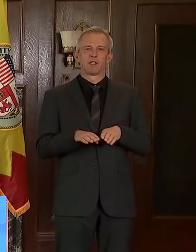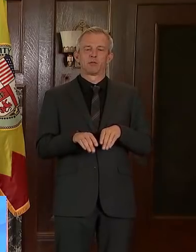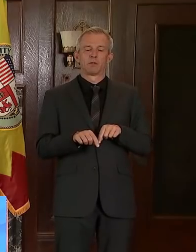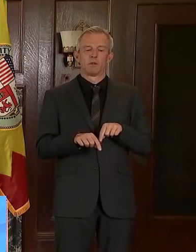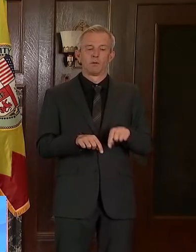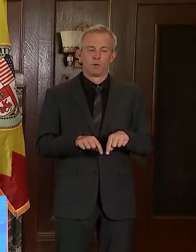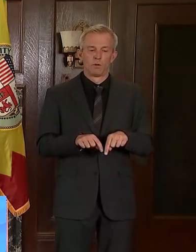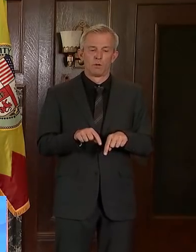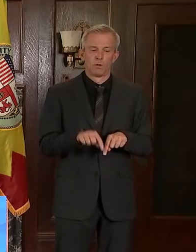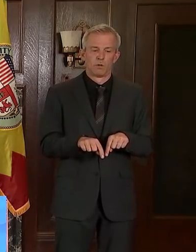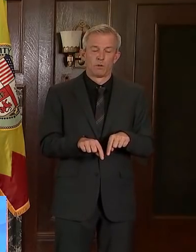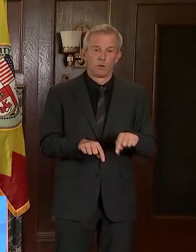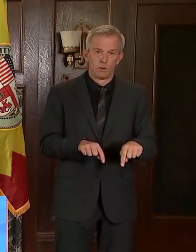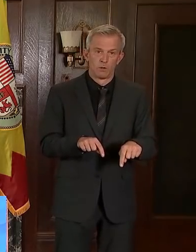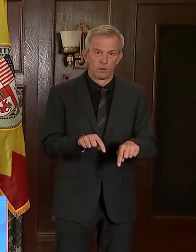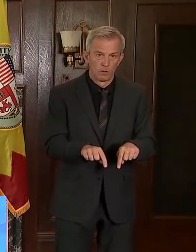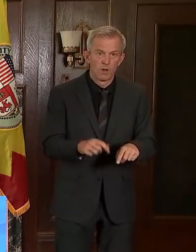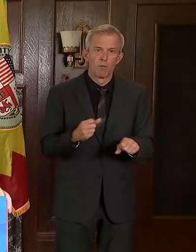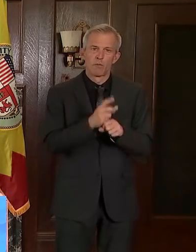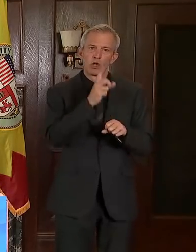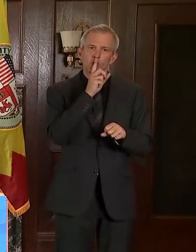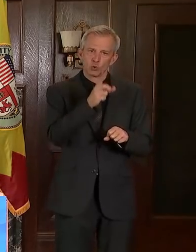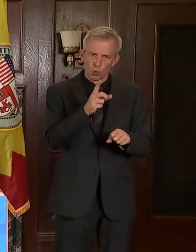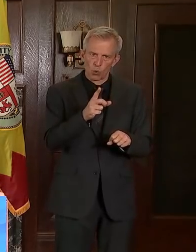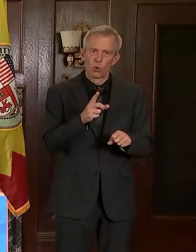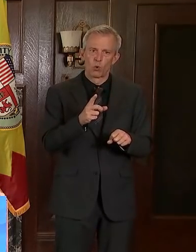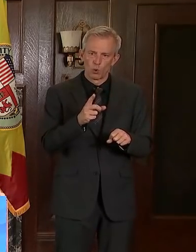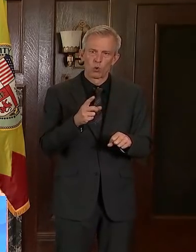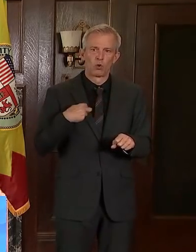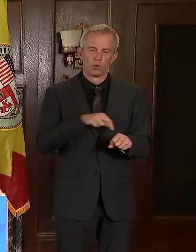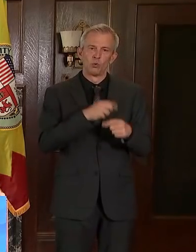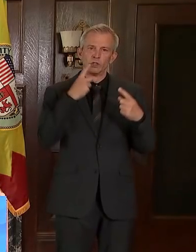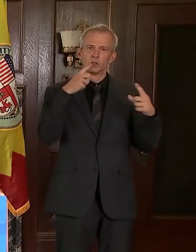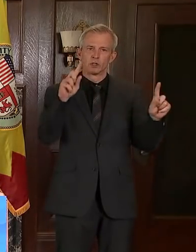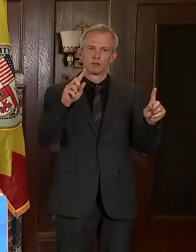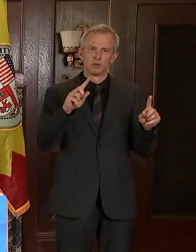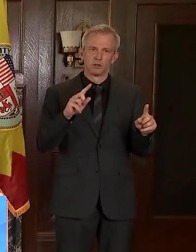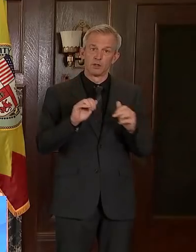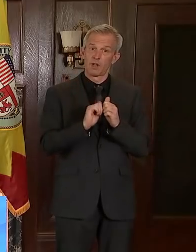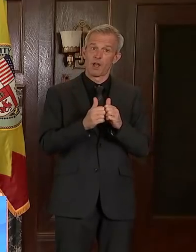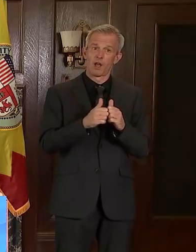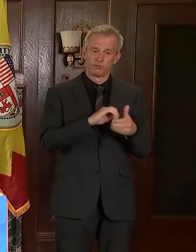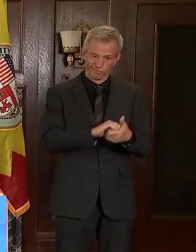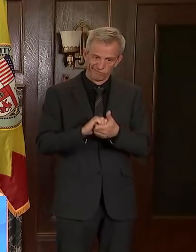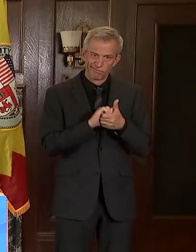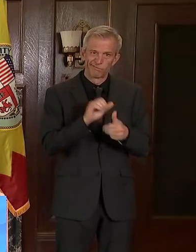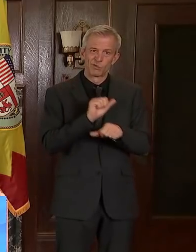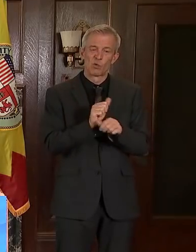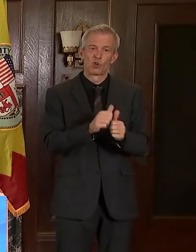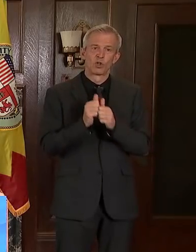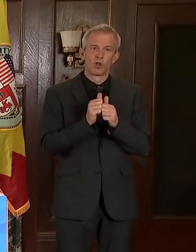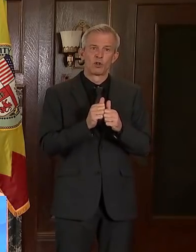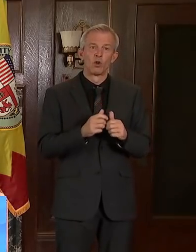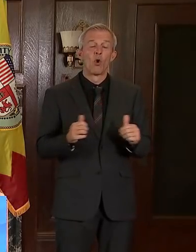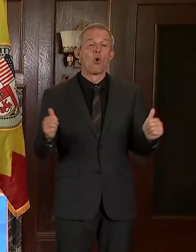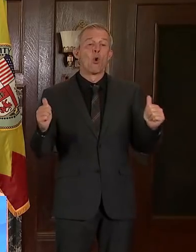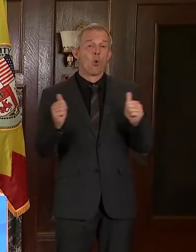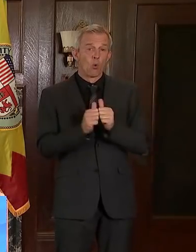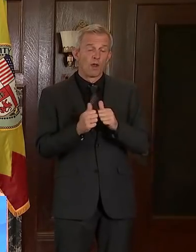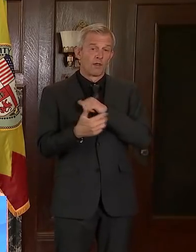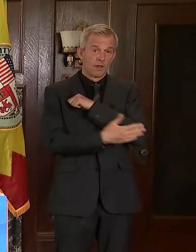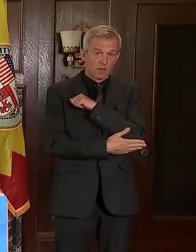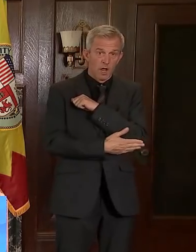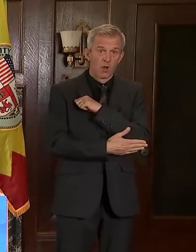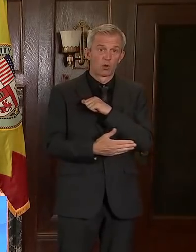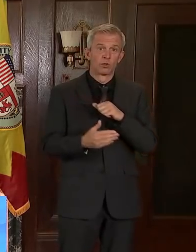sure they succeed. Together with the county, I will tomorrow modify our safer at home order here in the city of